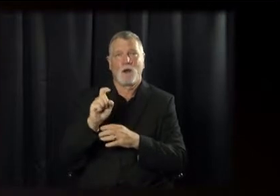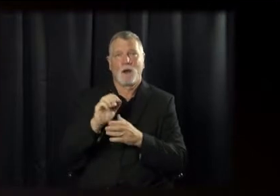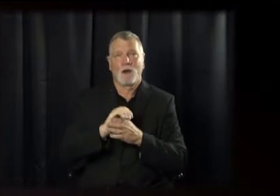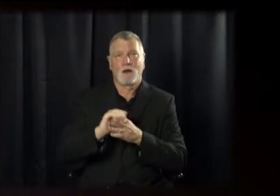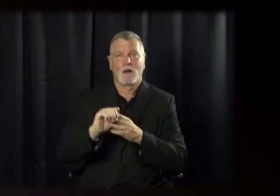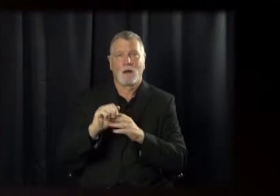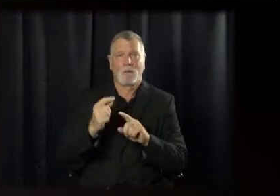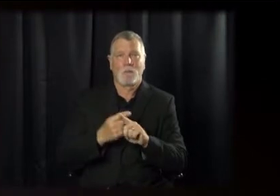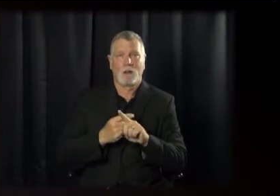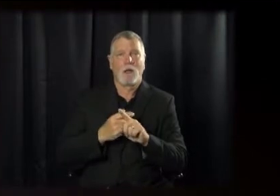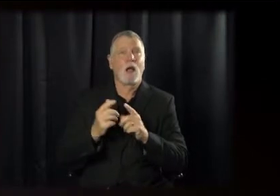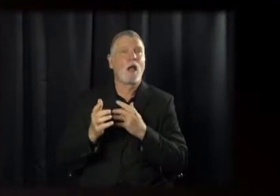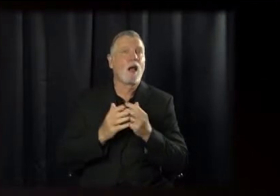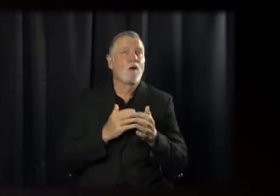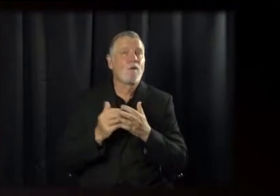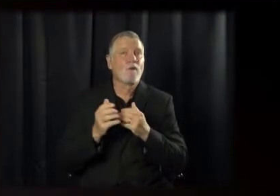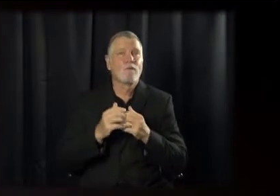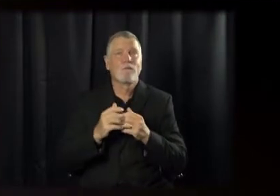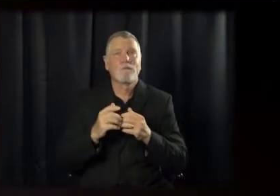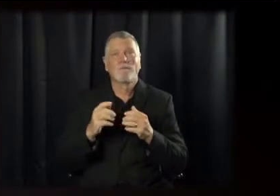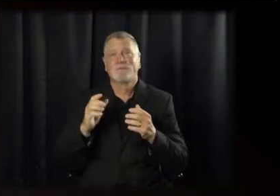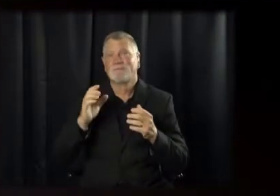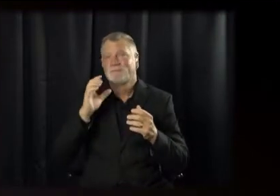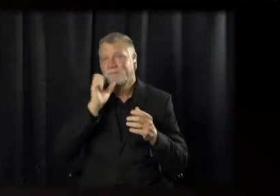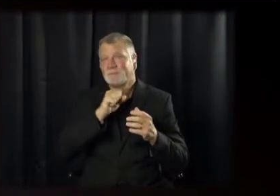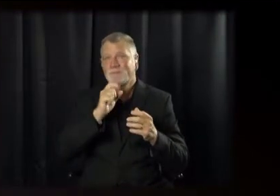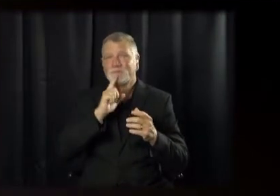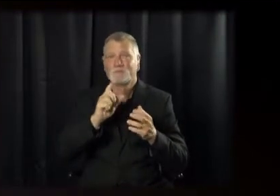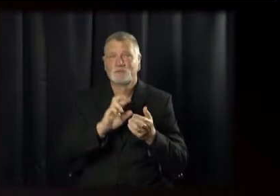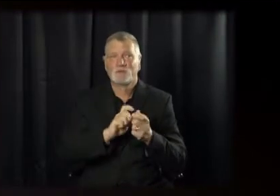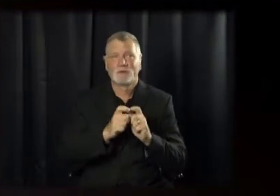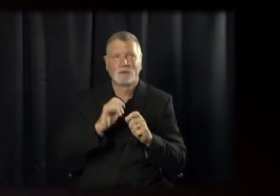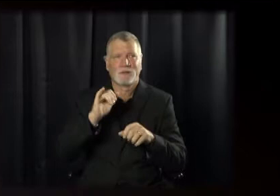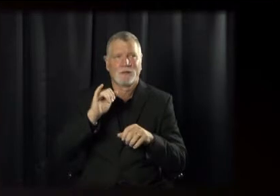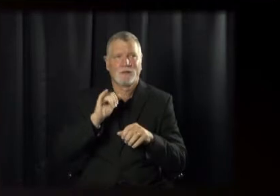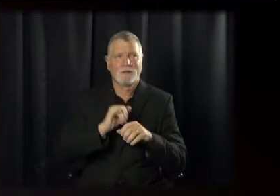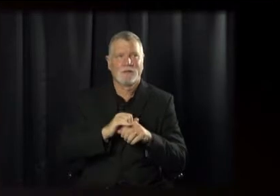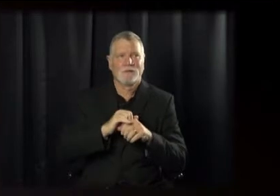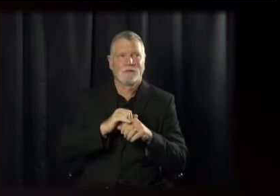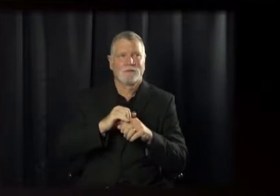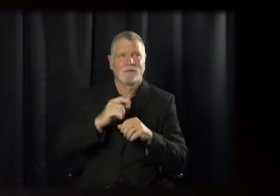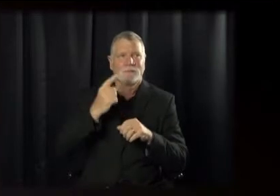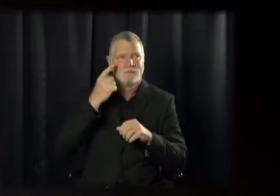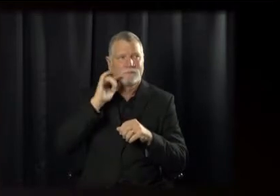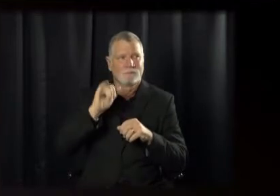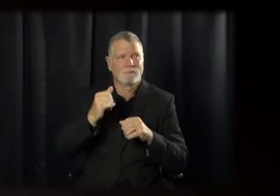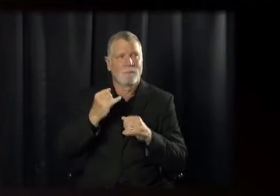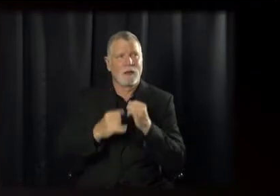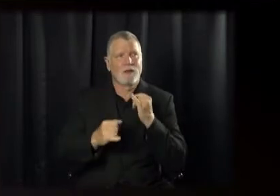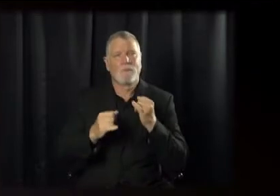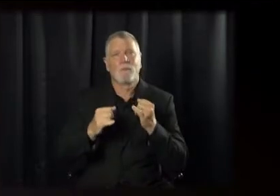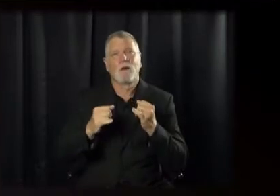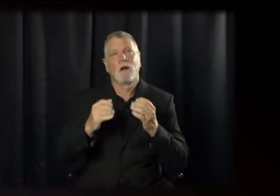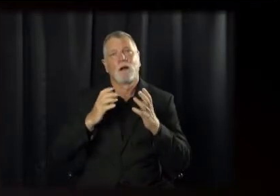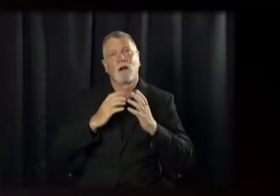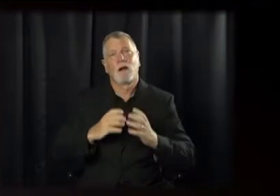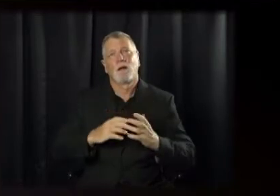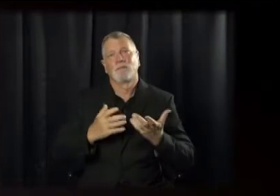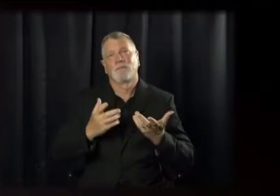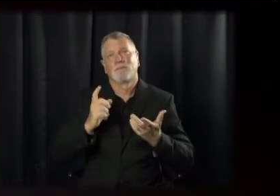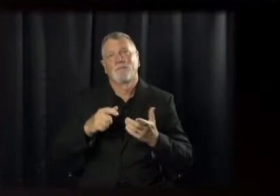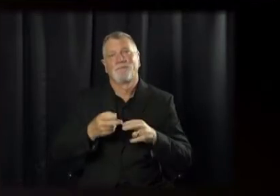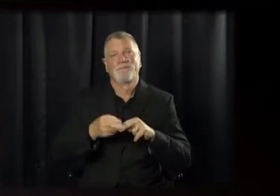per month. However, failure to achieve a meaningful restructuring of Prepa's legacy debt may end up causing customers to